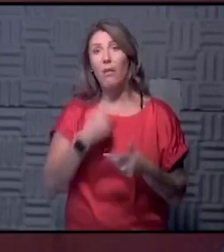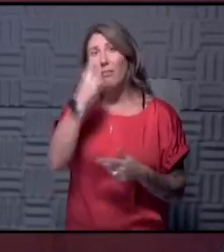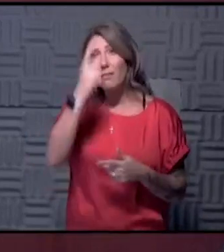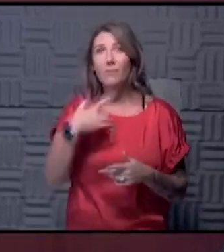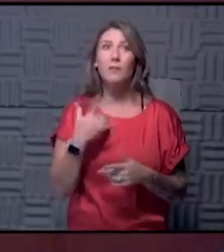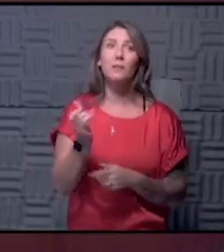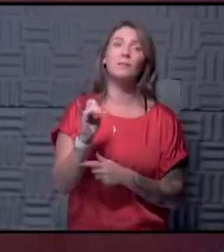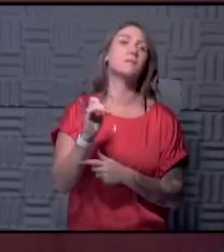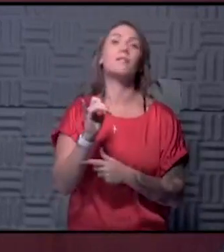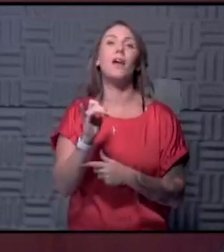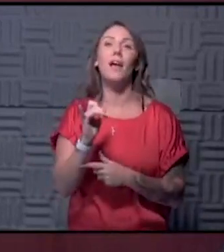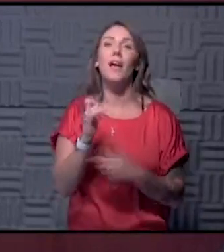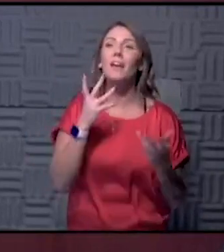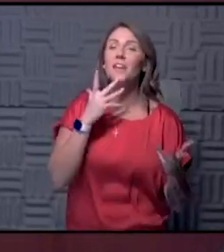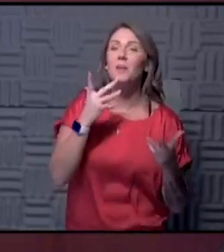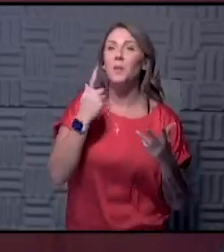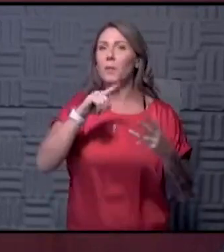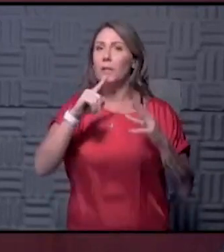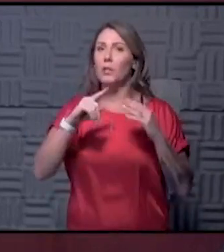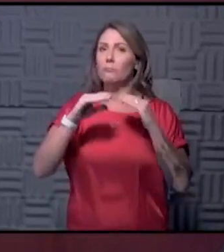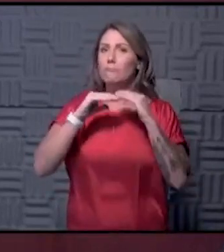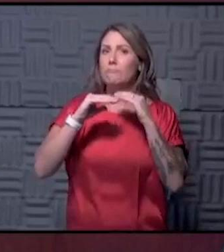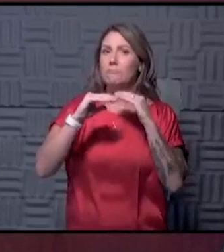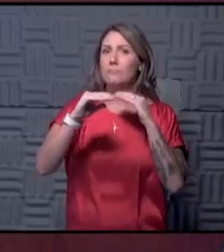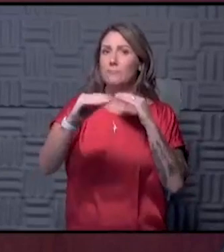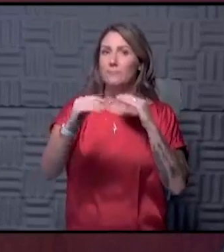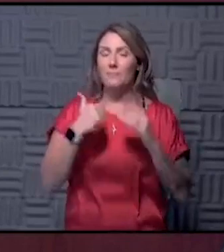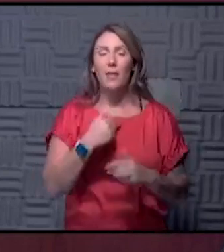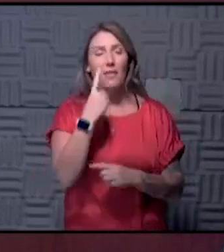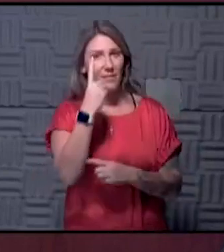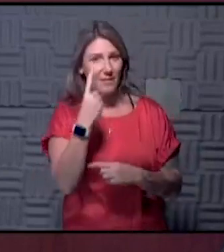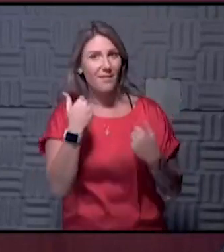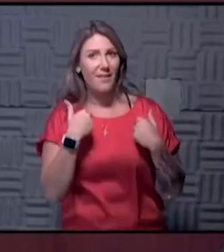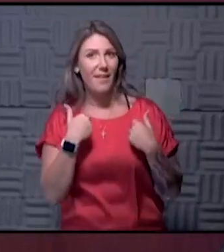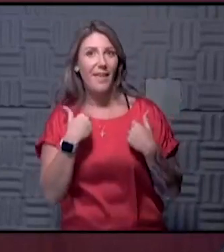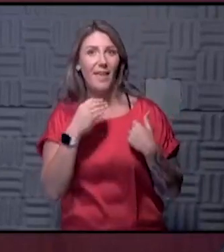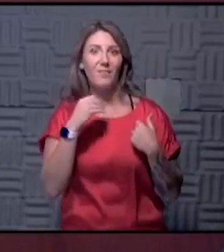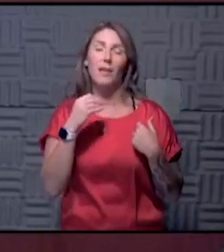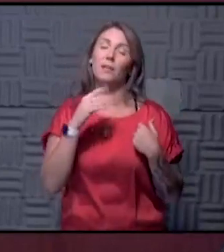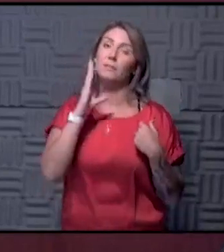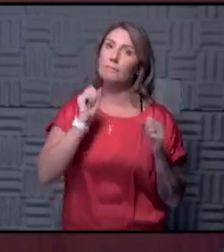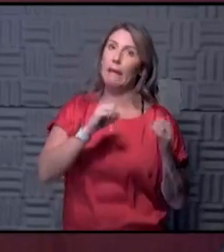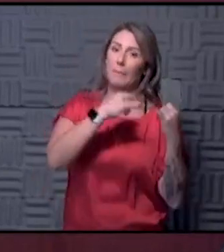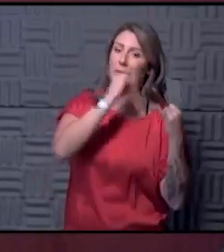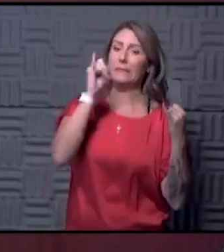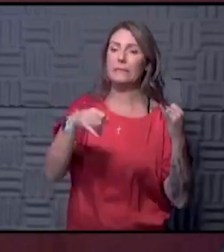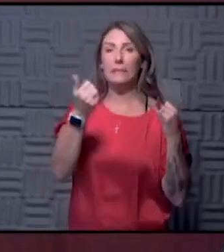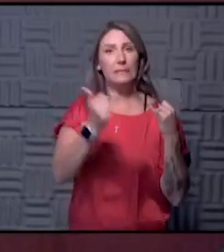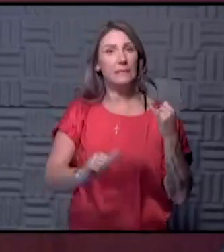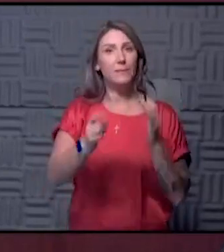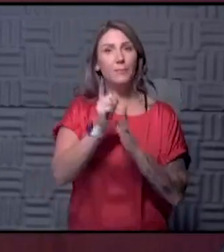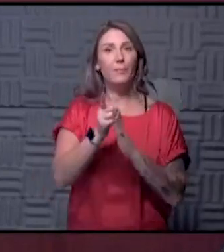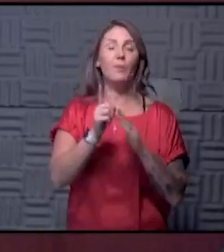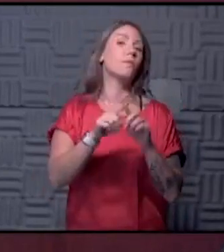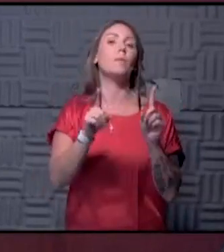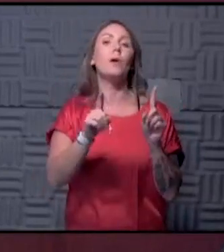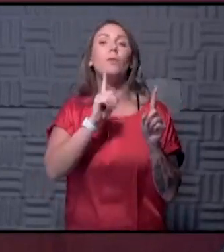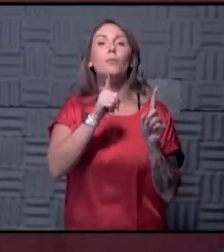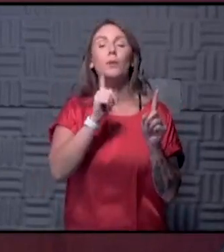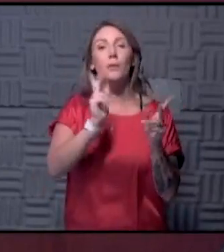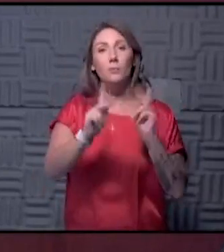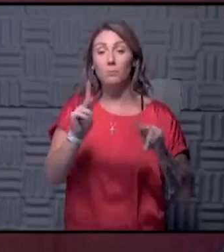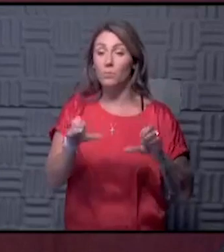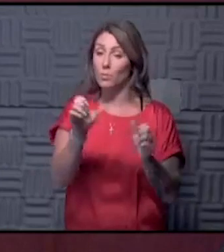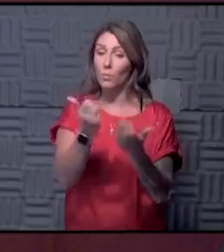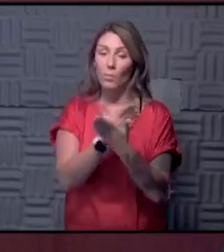feels kind of like we've reached a little bit of a steady state. We know the wheels could come off the cart at any point, but really people are doing all the right